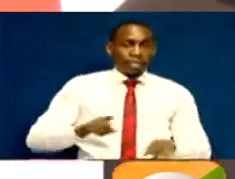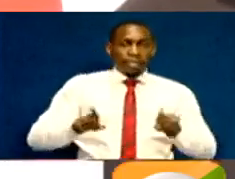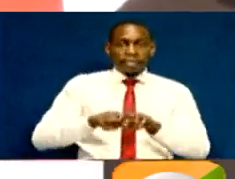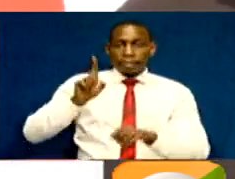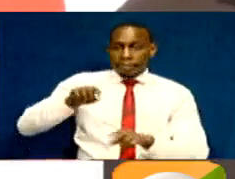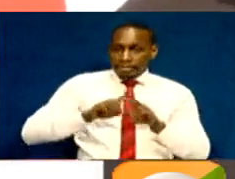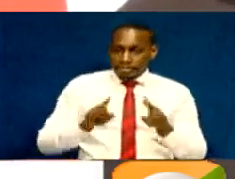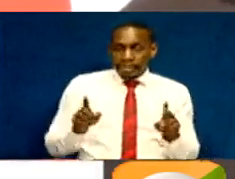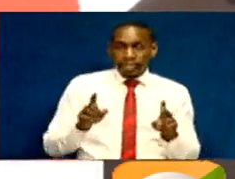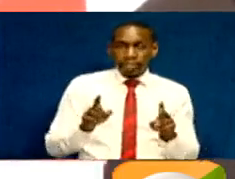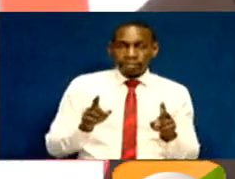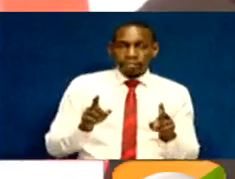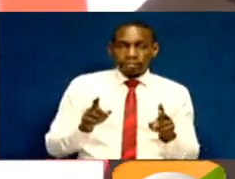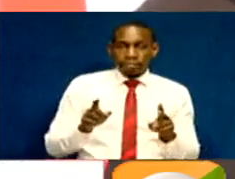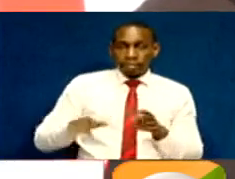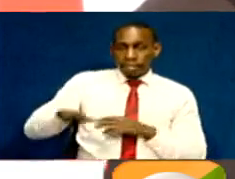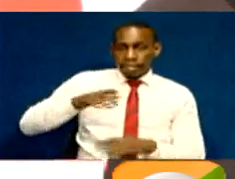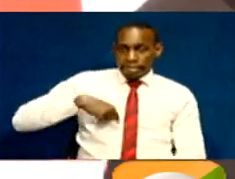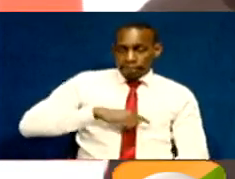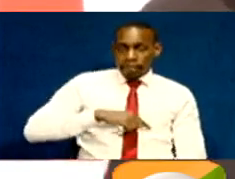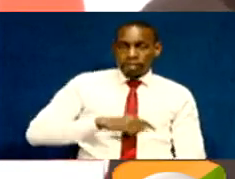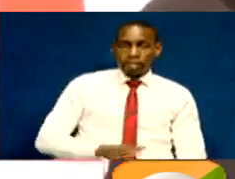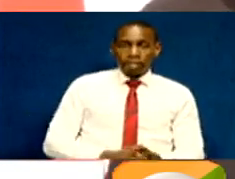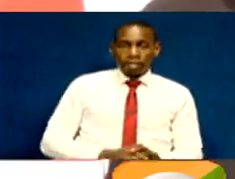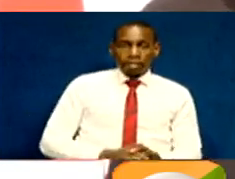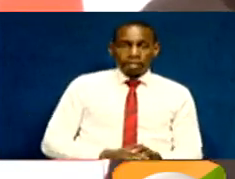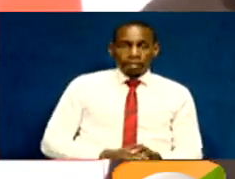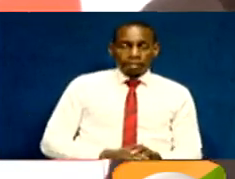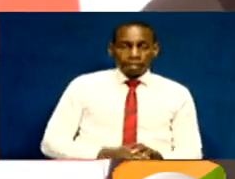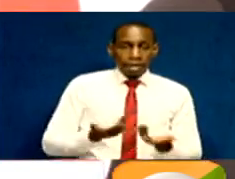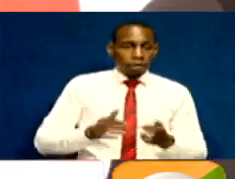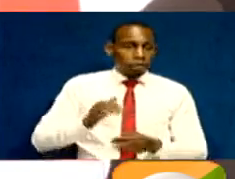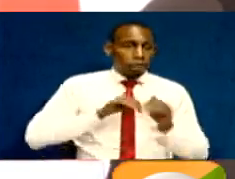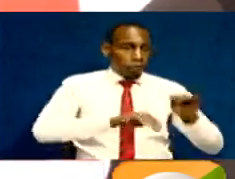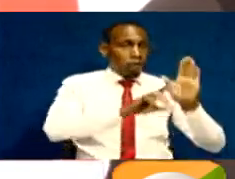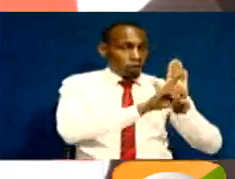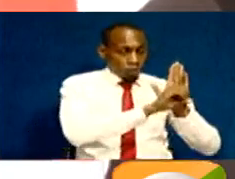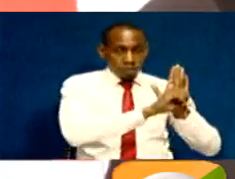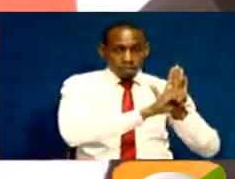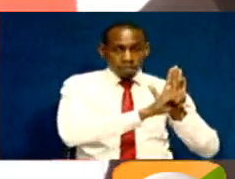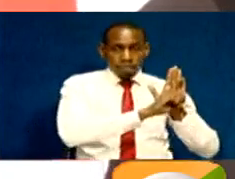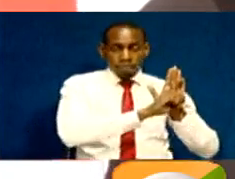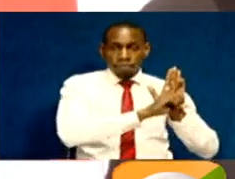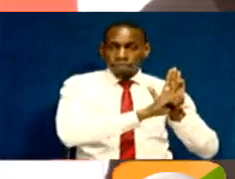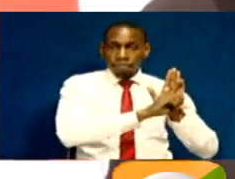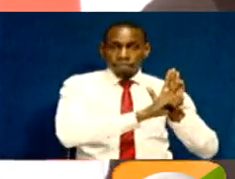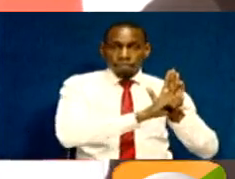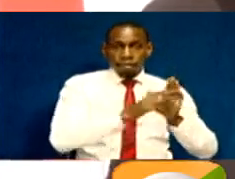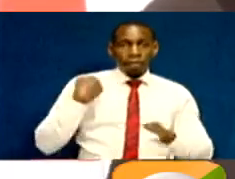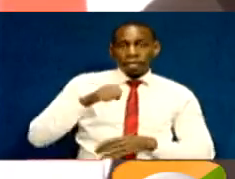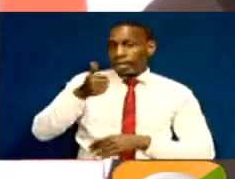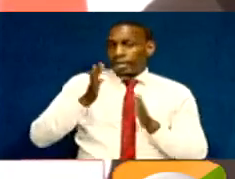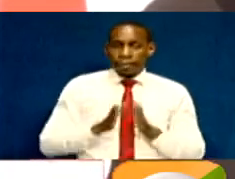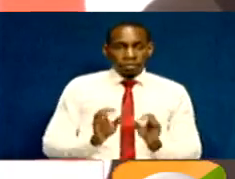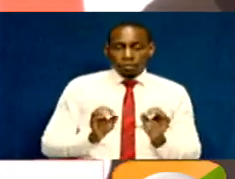start in our area and in group by obeying the law and not covering anyone